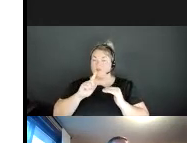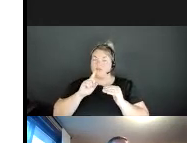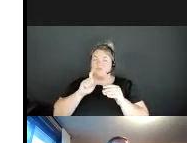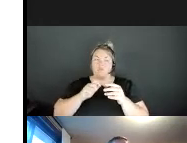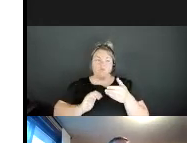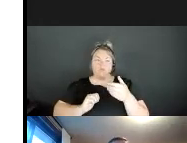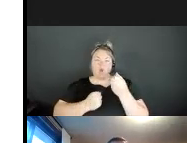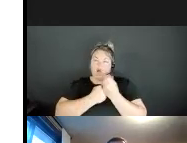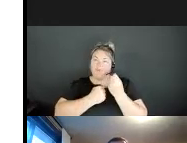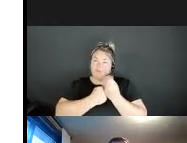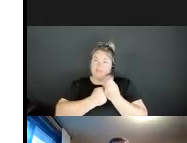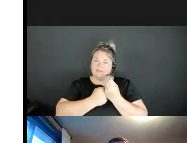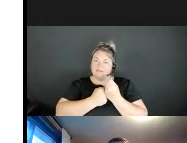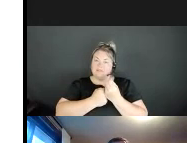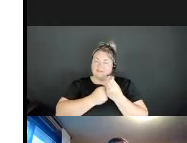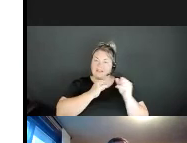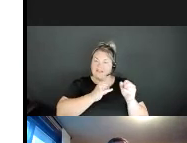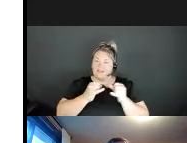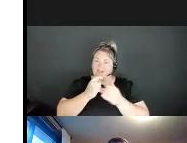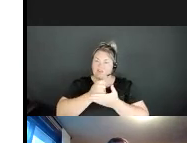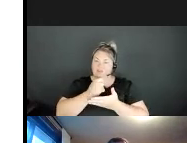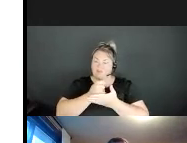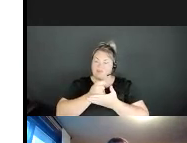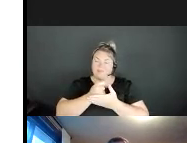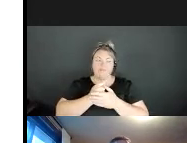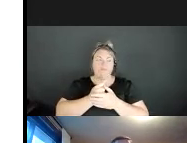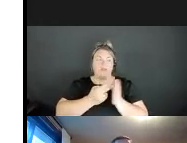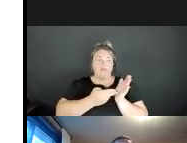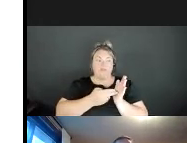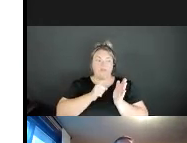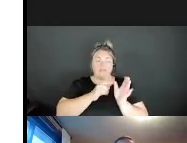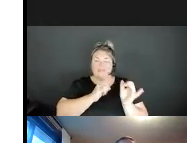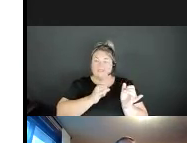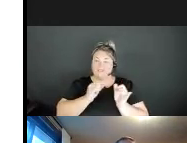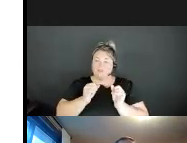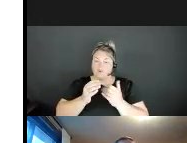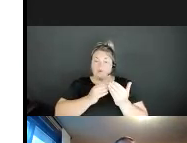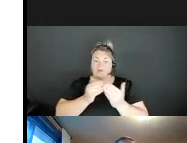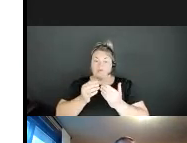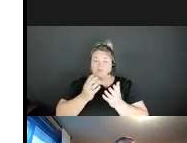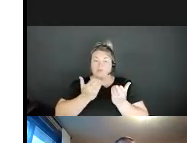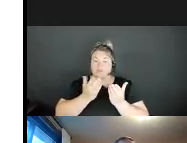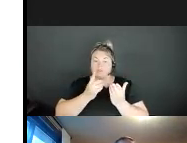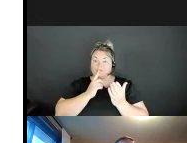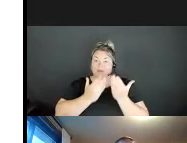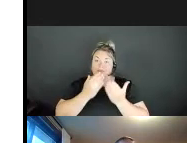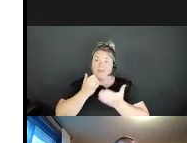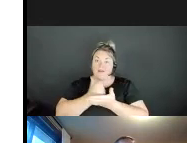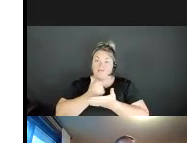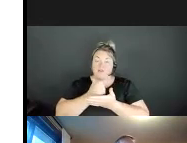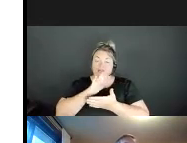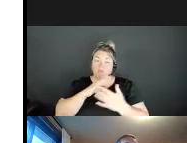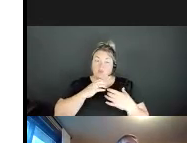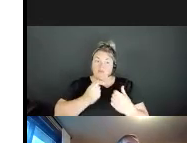that individualized treatment and make sure that the individual, whatever other services might be helpful in their recovery,